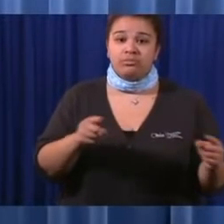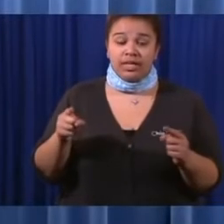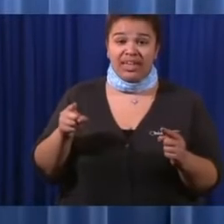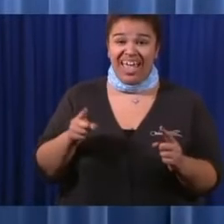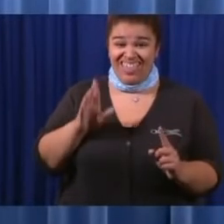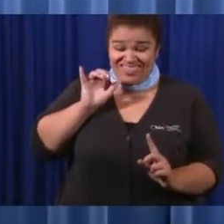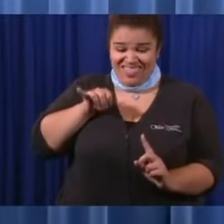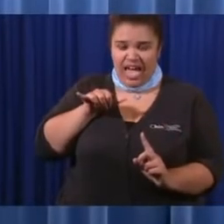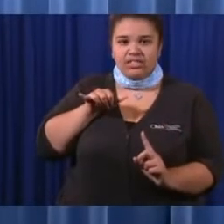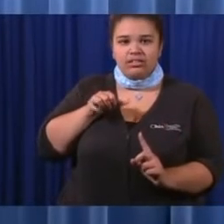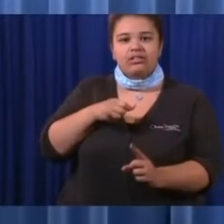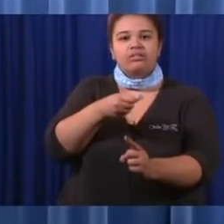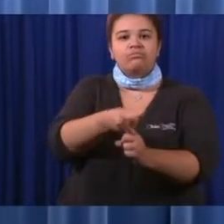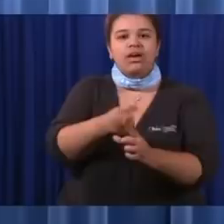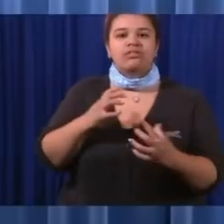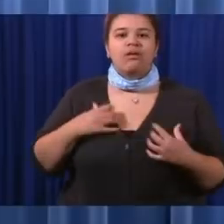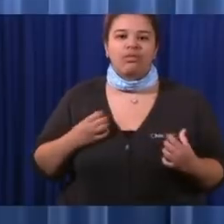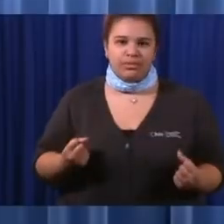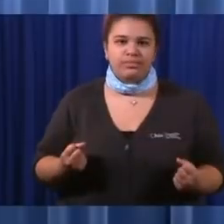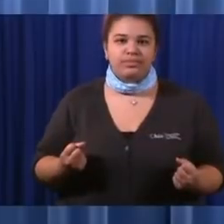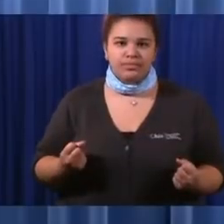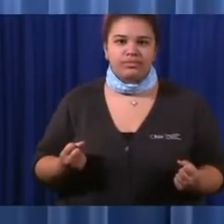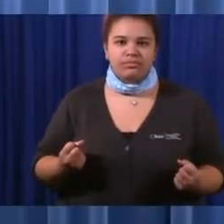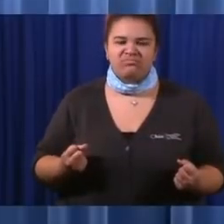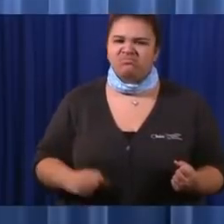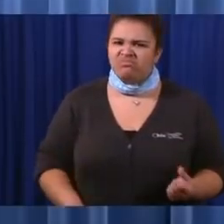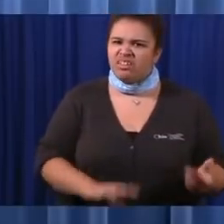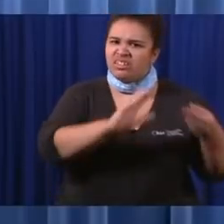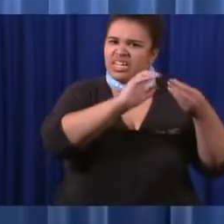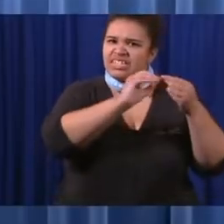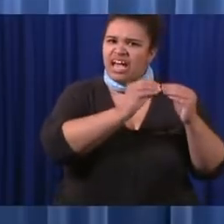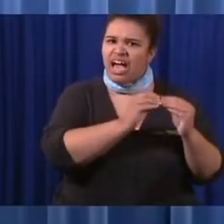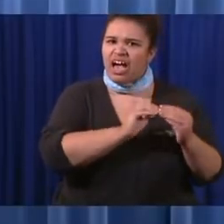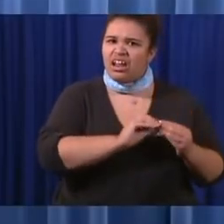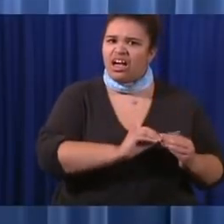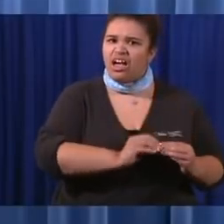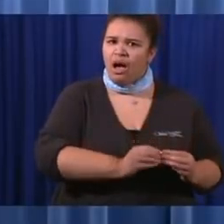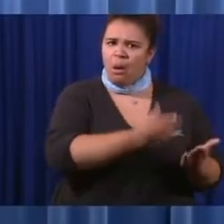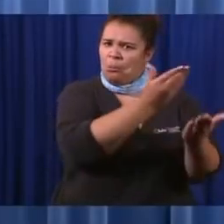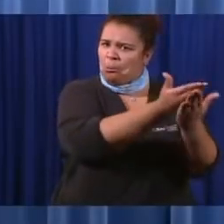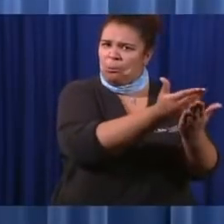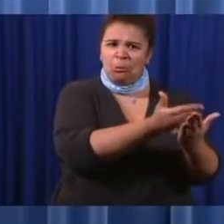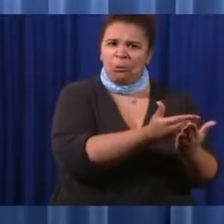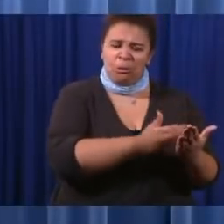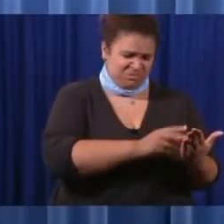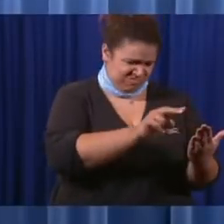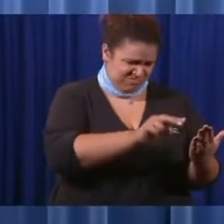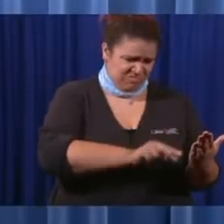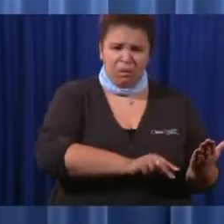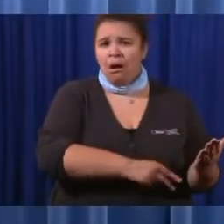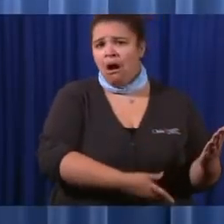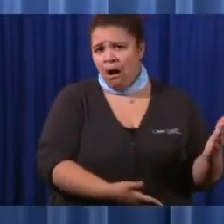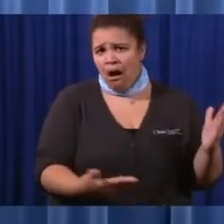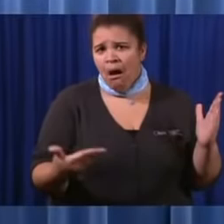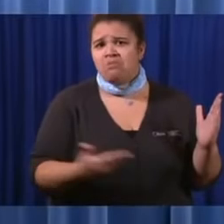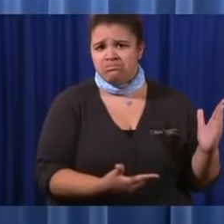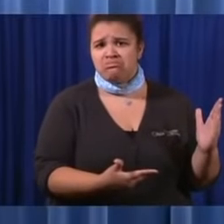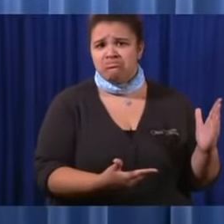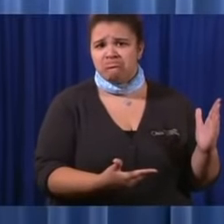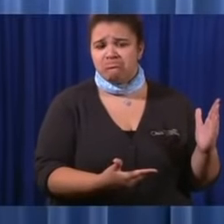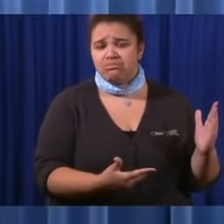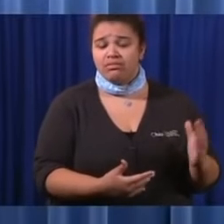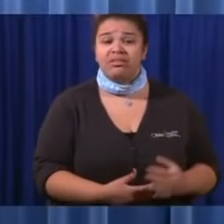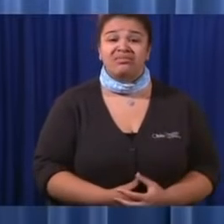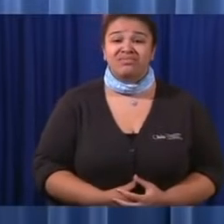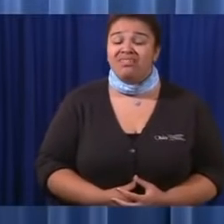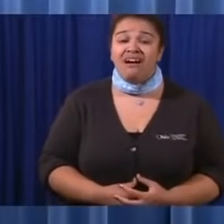health. That is borne out by the data. You cannot look at the data without understanding there's a lot of things that impact